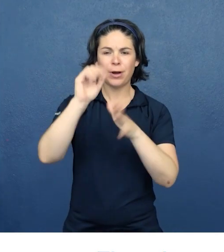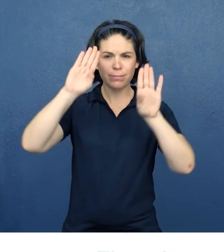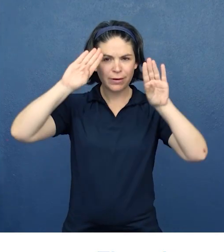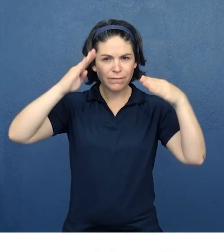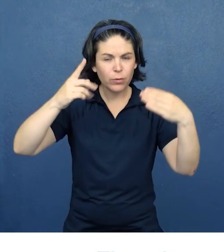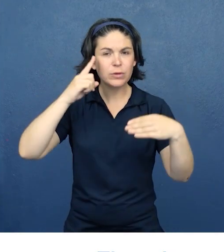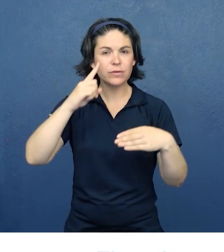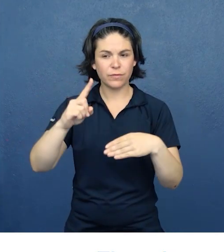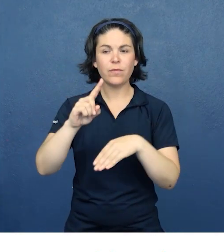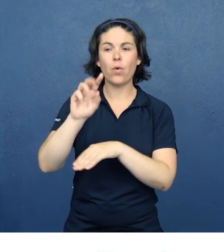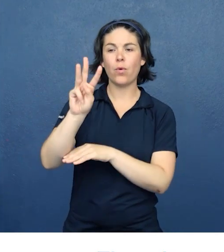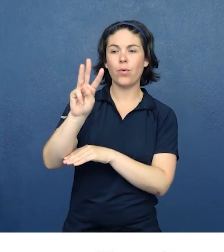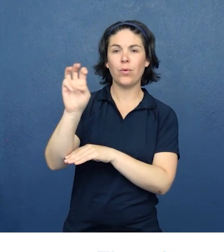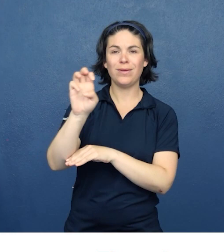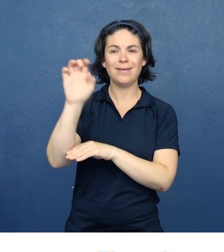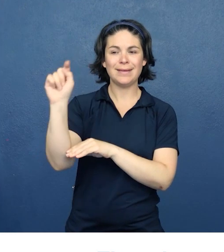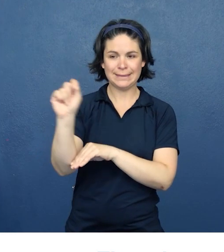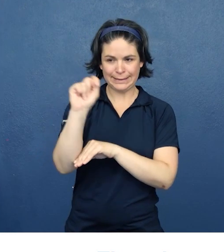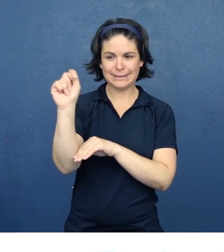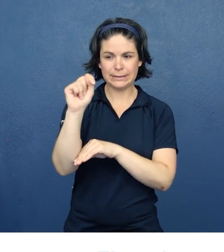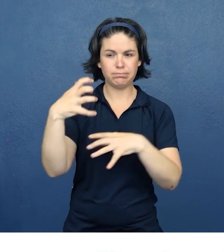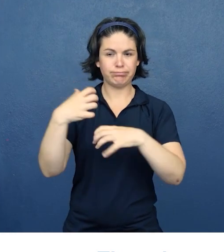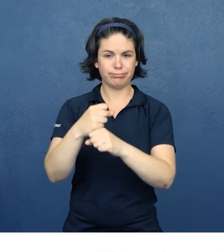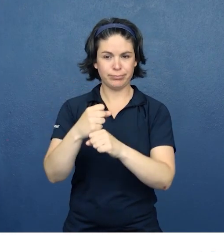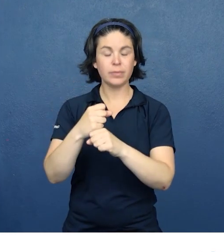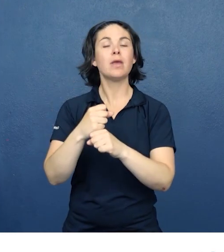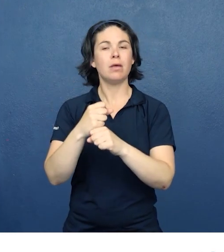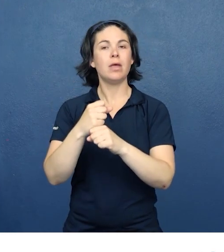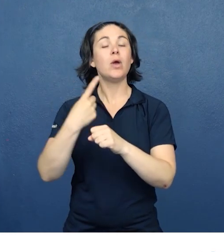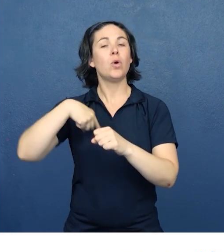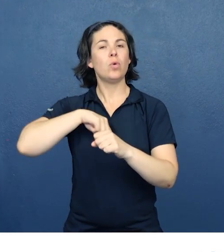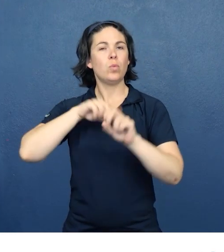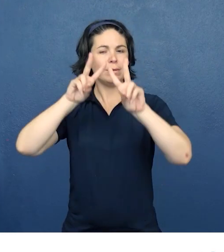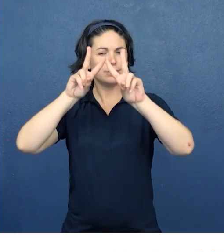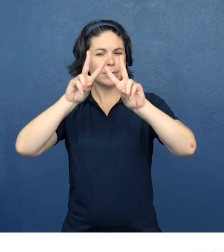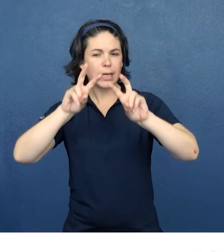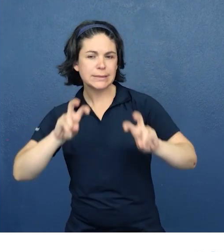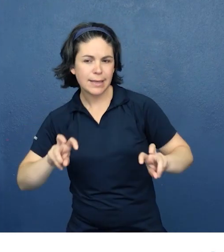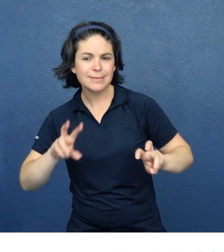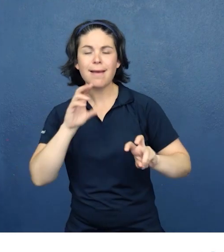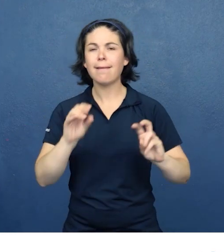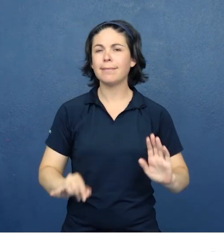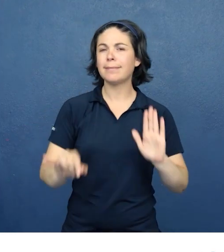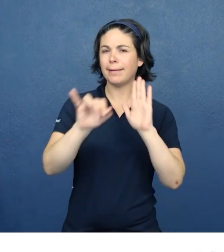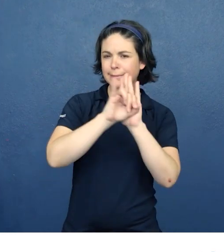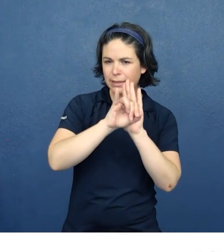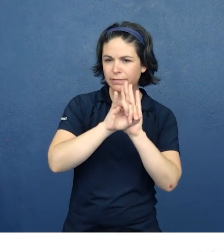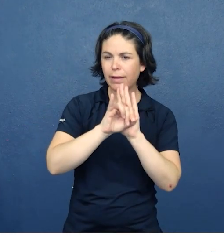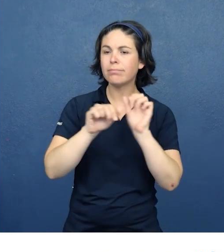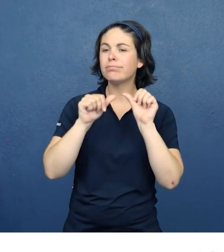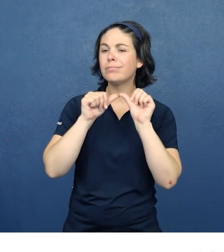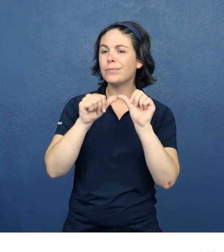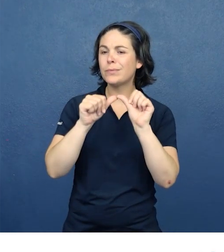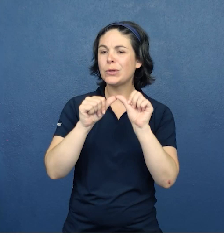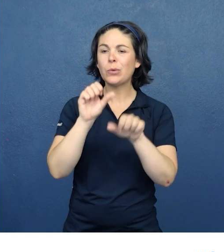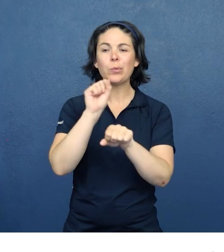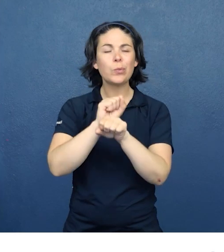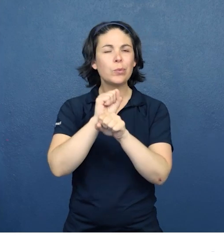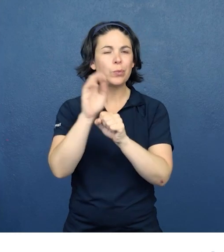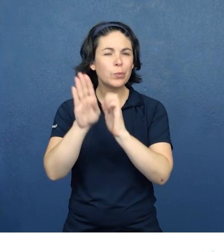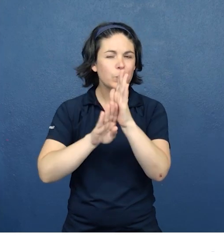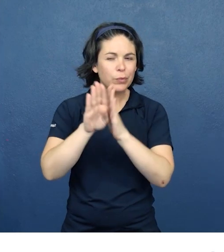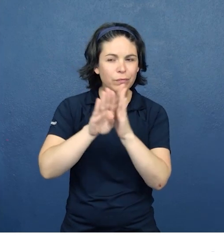focus of the workforce education and training WET component is to assess and identify